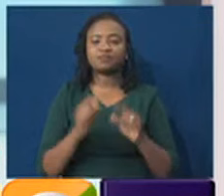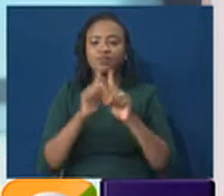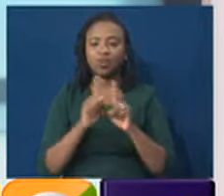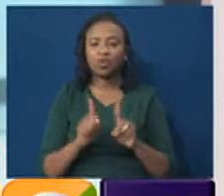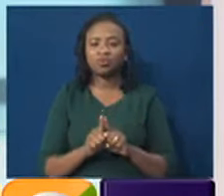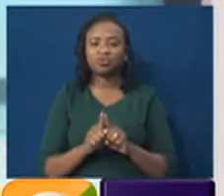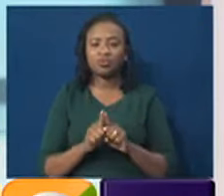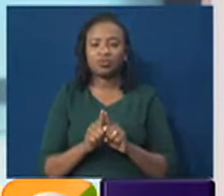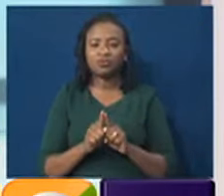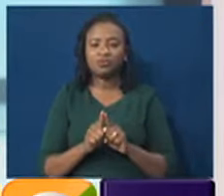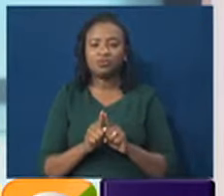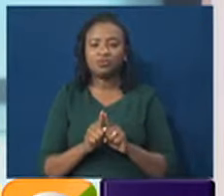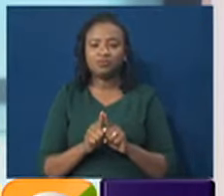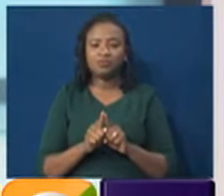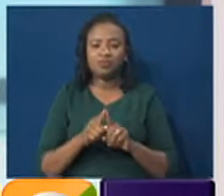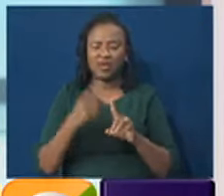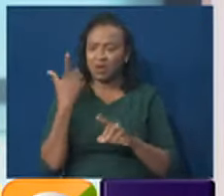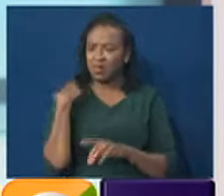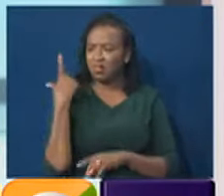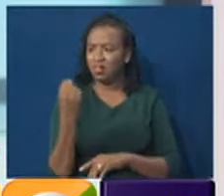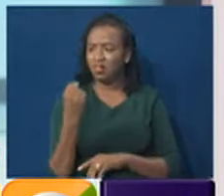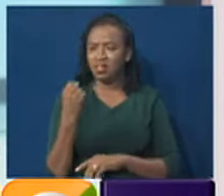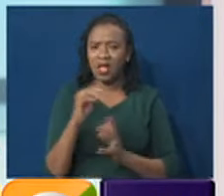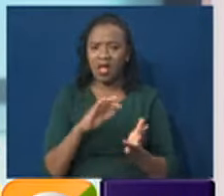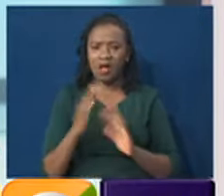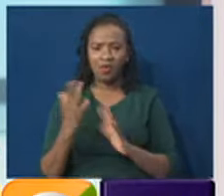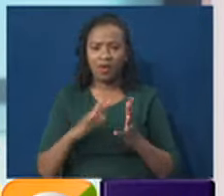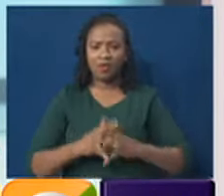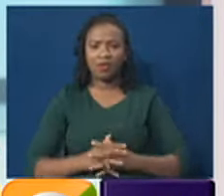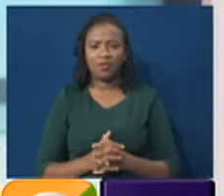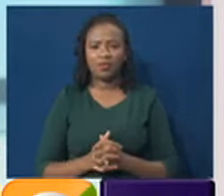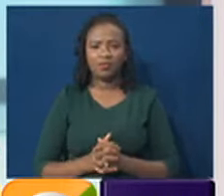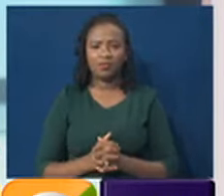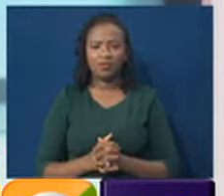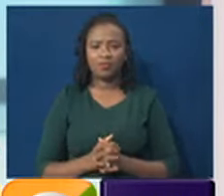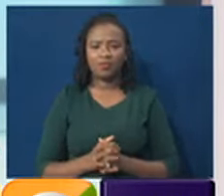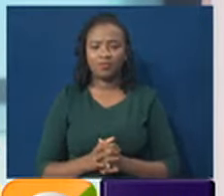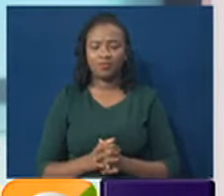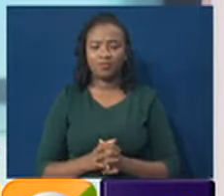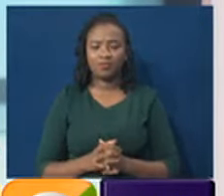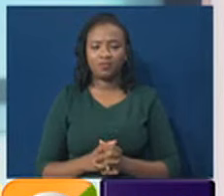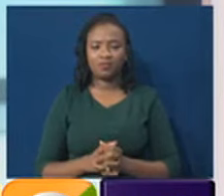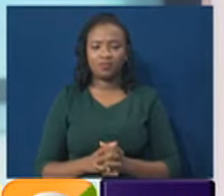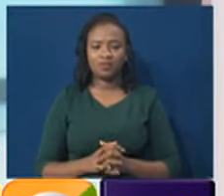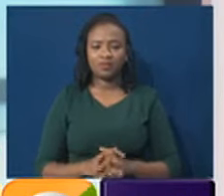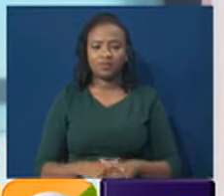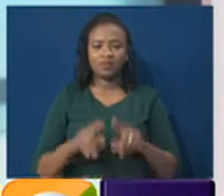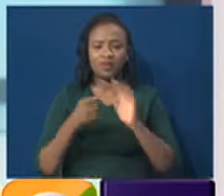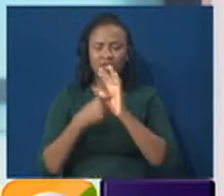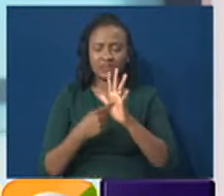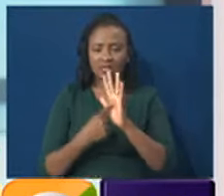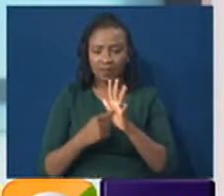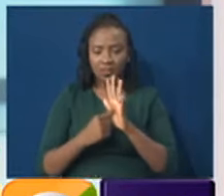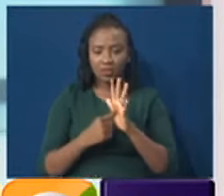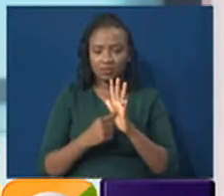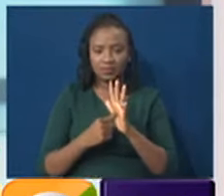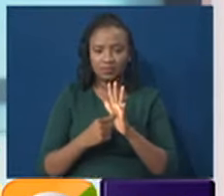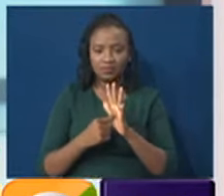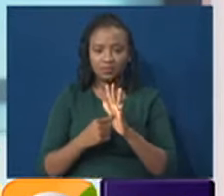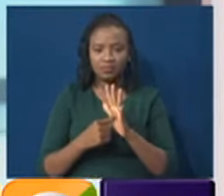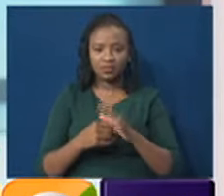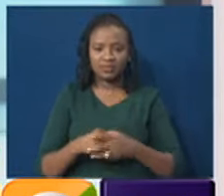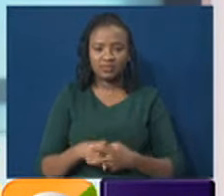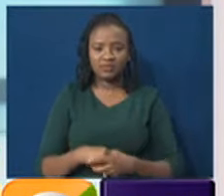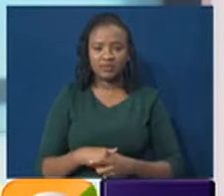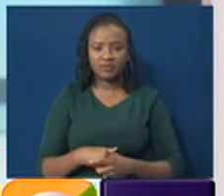output in the recent past. The second one is OPEC, that is Organization of Petroleum Exporting